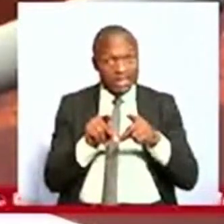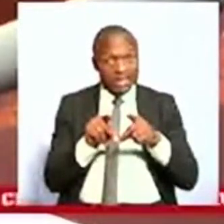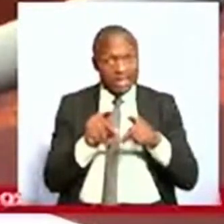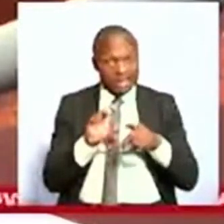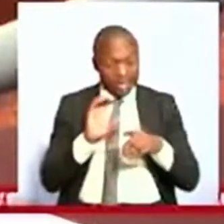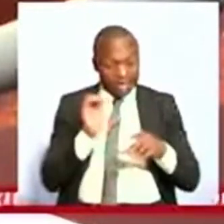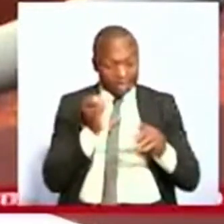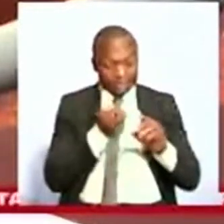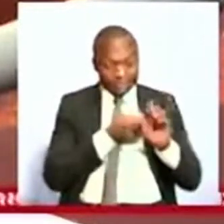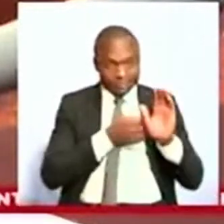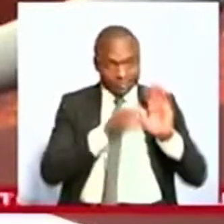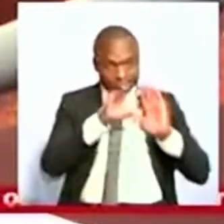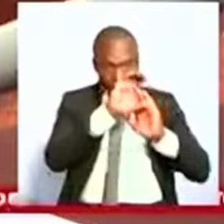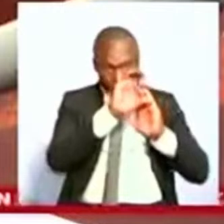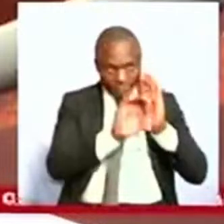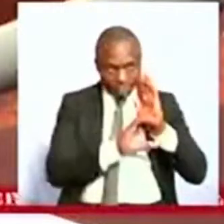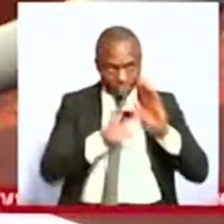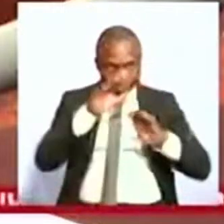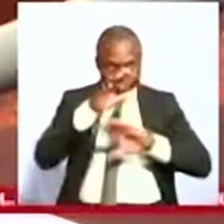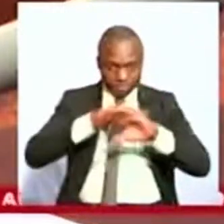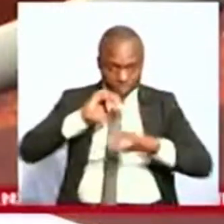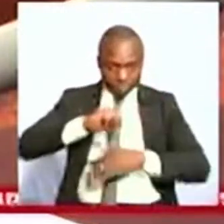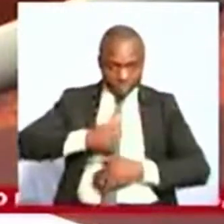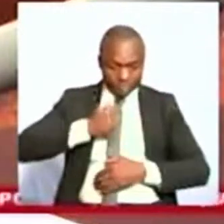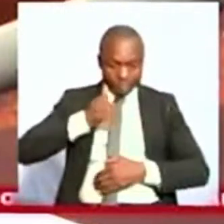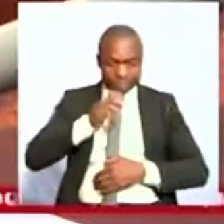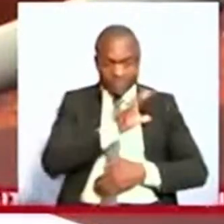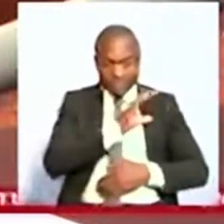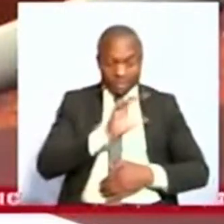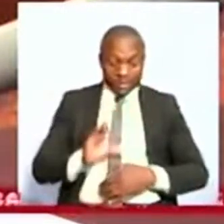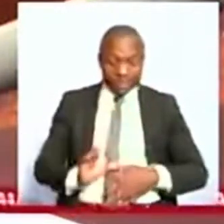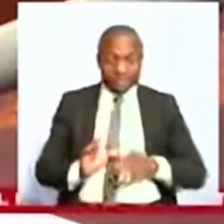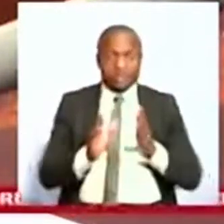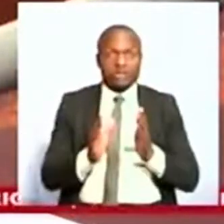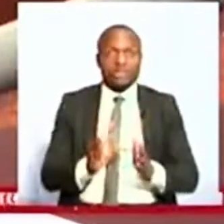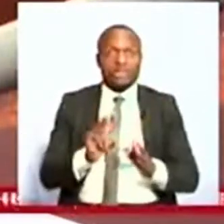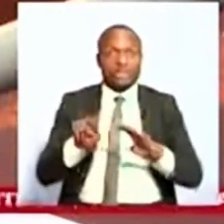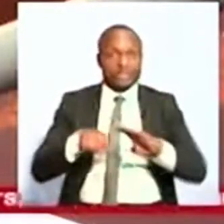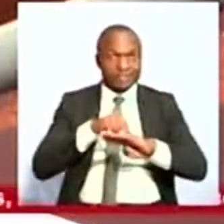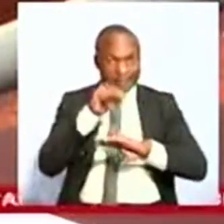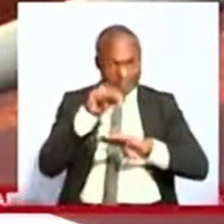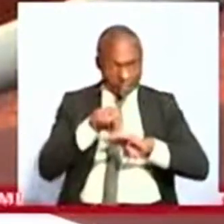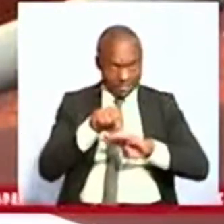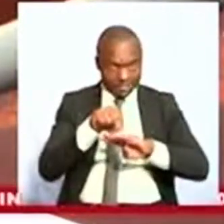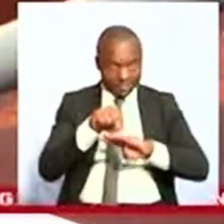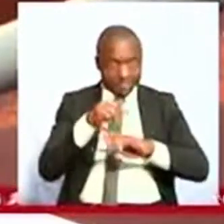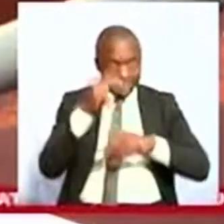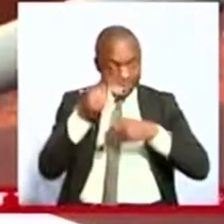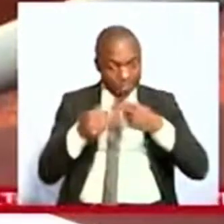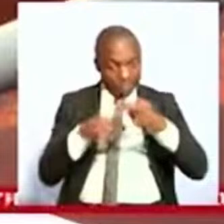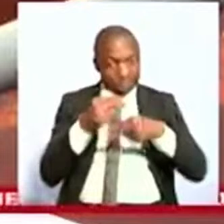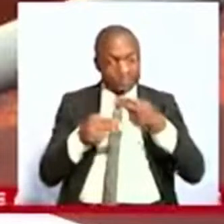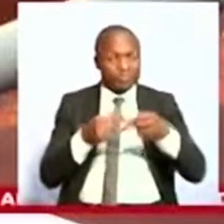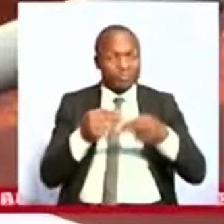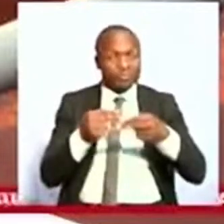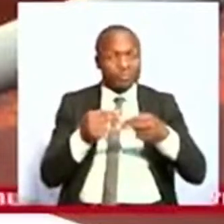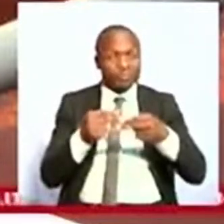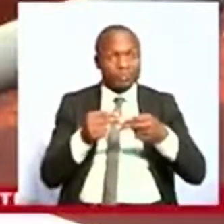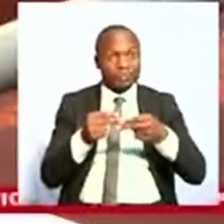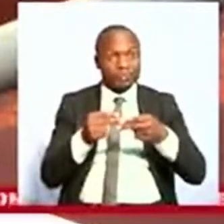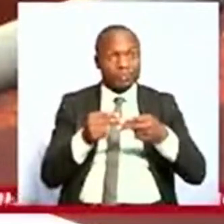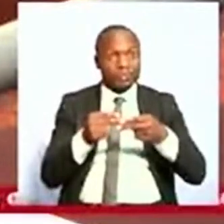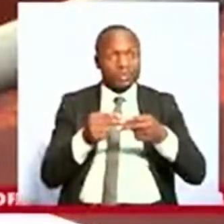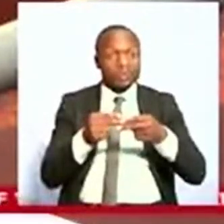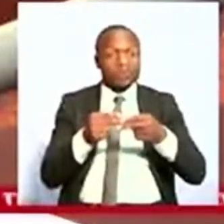we call ourselves a Christian nation, isn't it? And meaning that we subscribe to